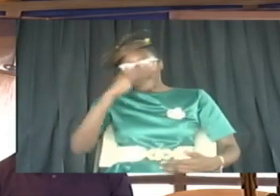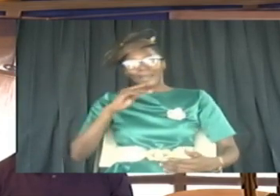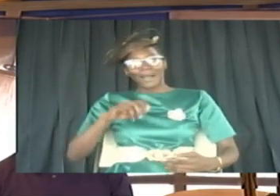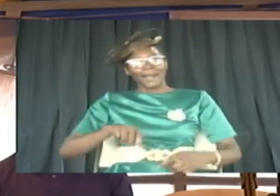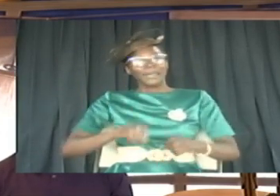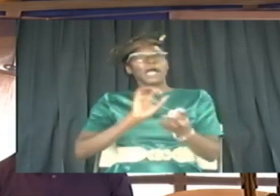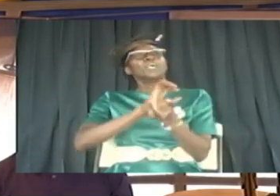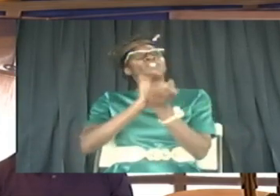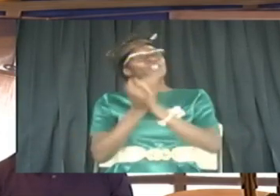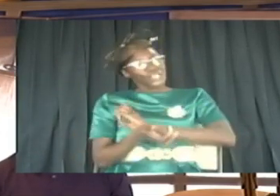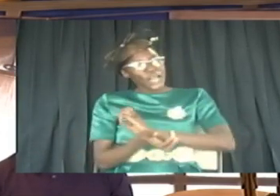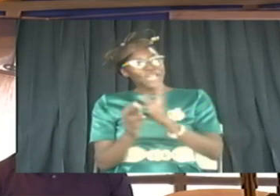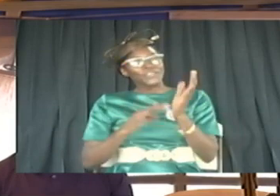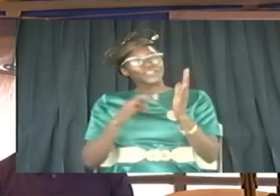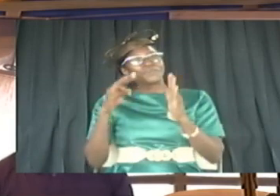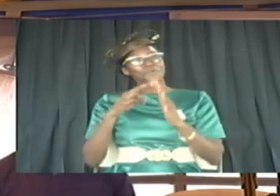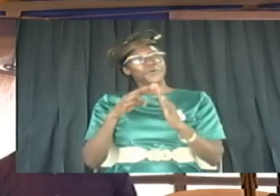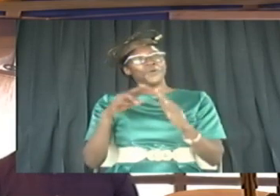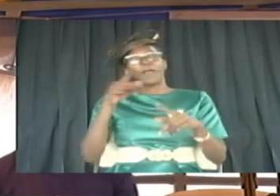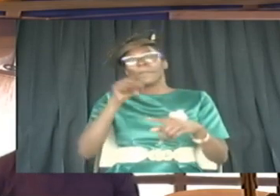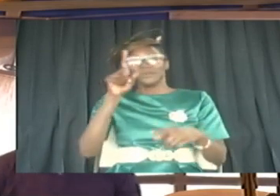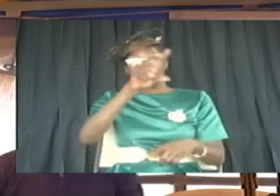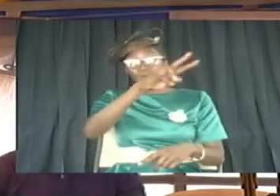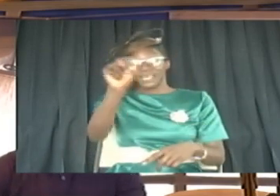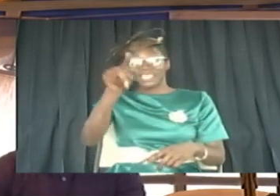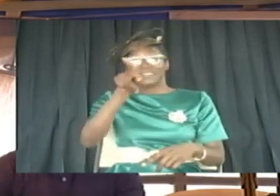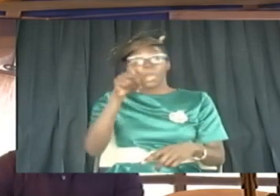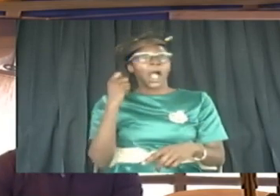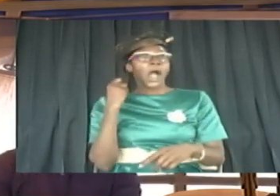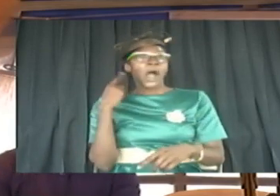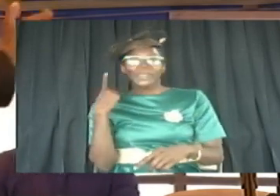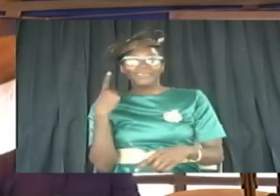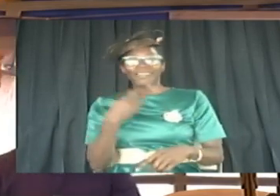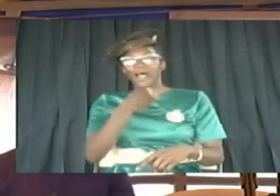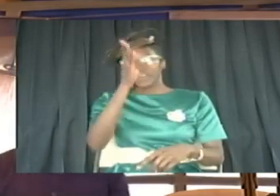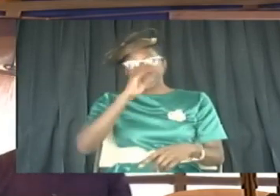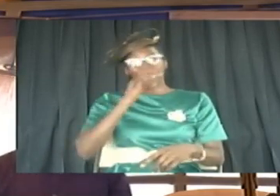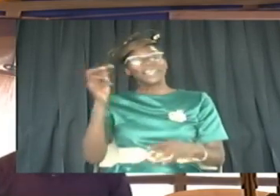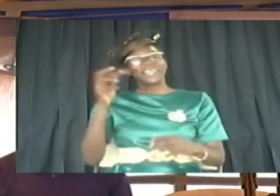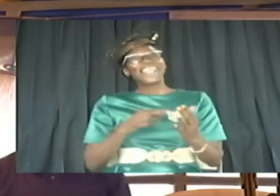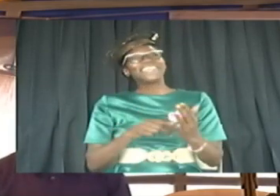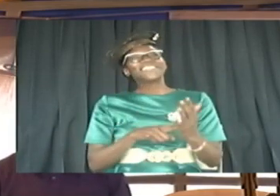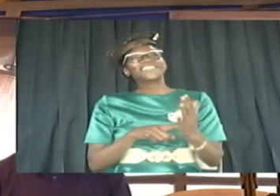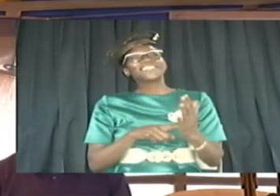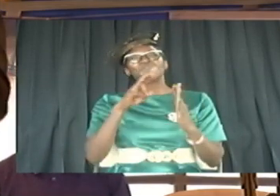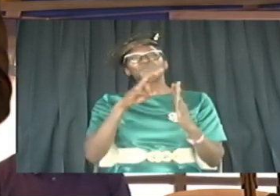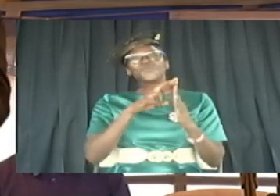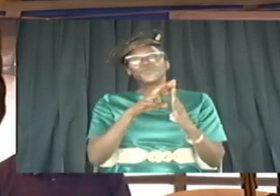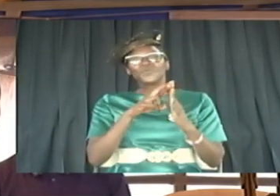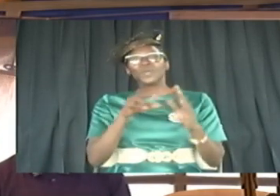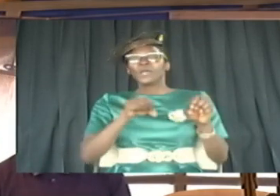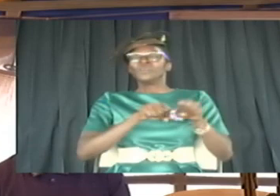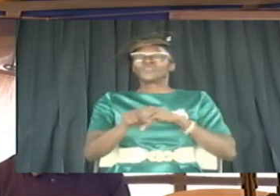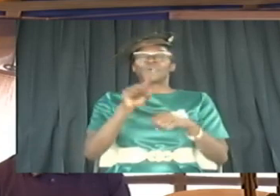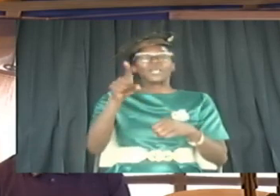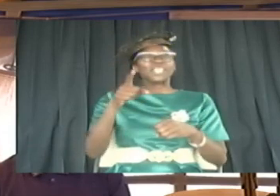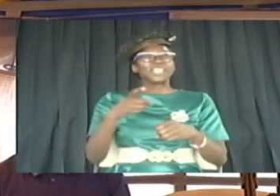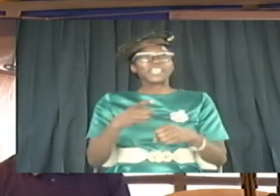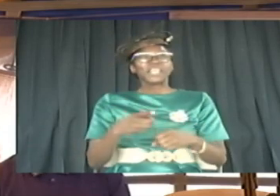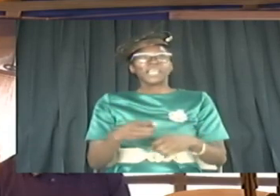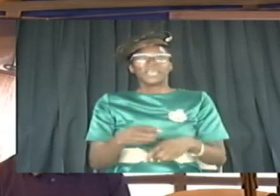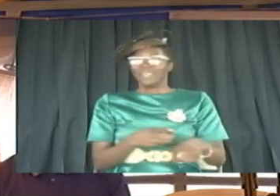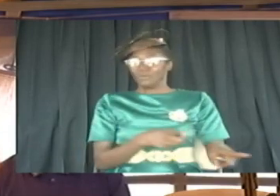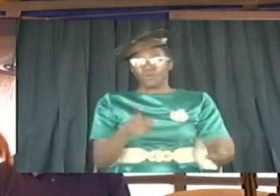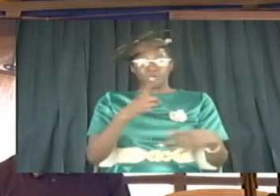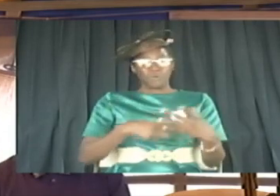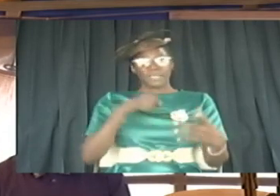already there. But we need to understand that God is the rule. And so he does what he